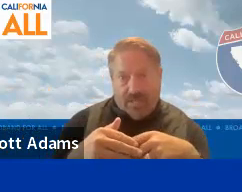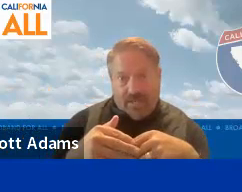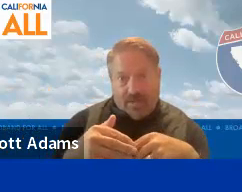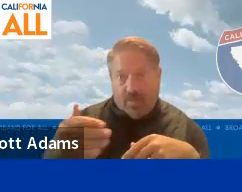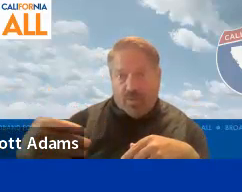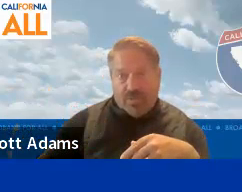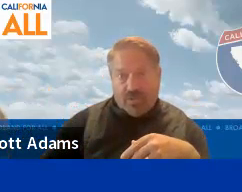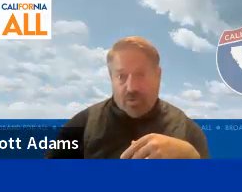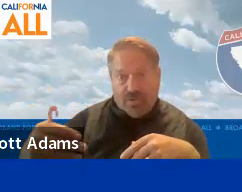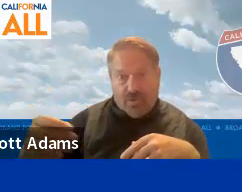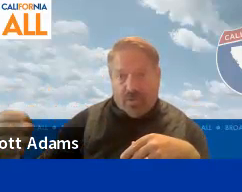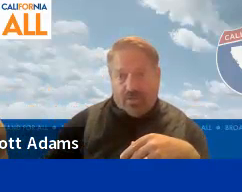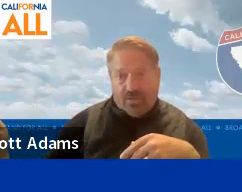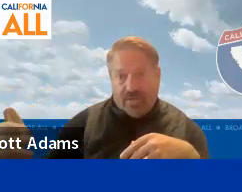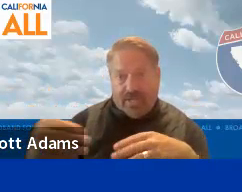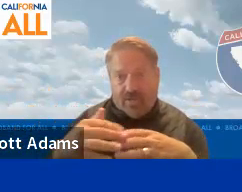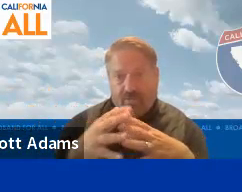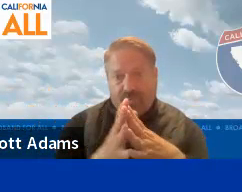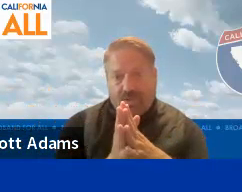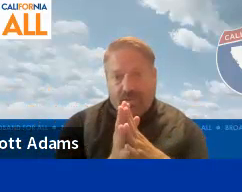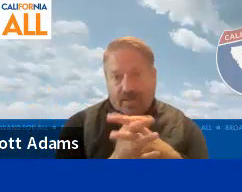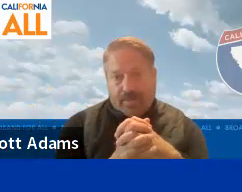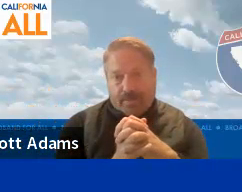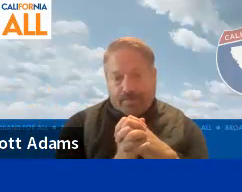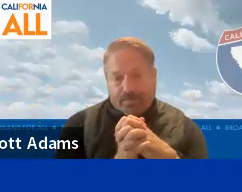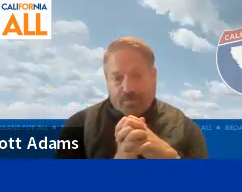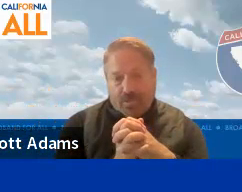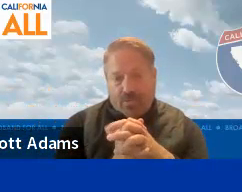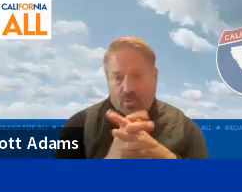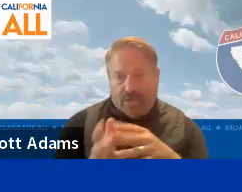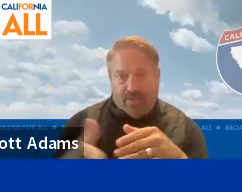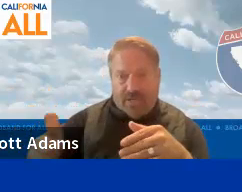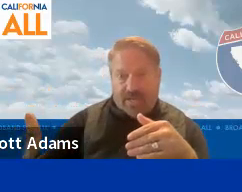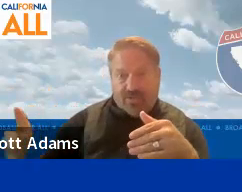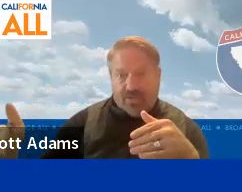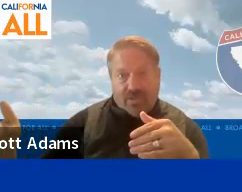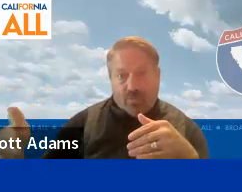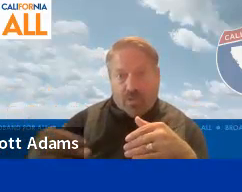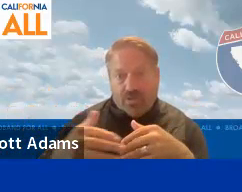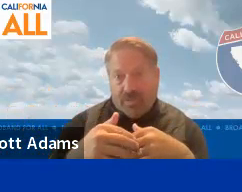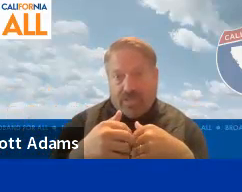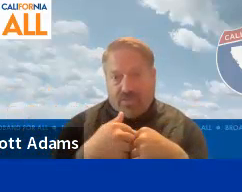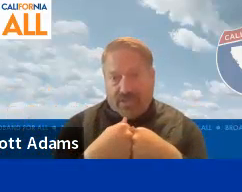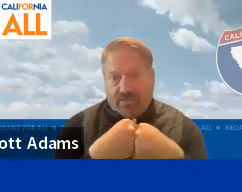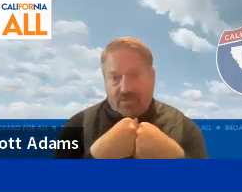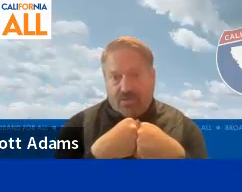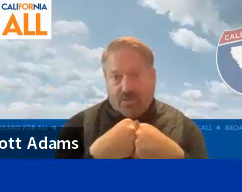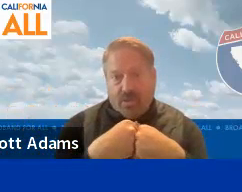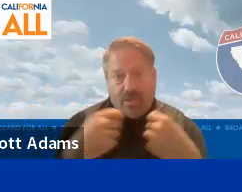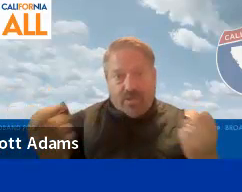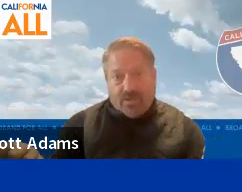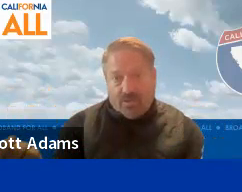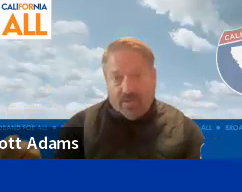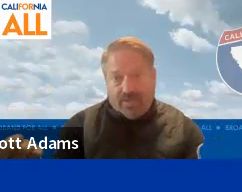with folks like promotoras or health navigators, or even IHSS workers potentially, to